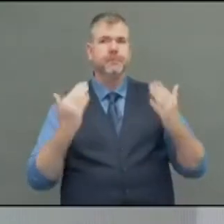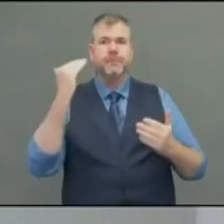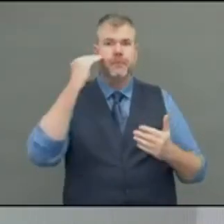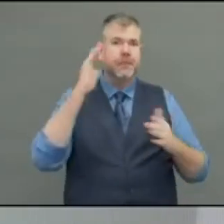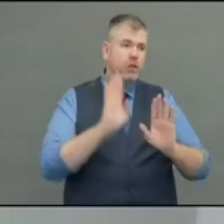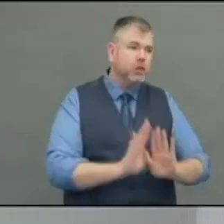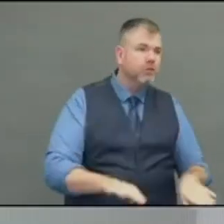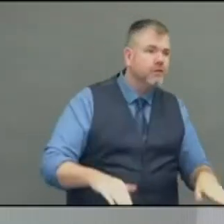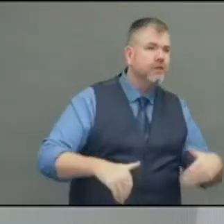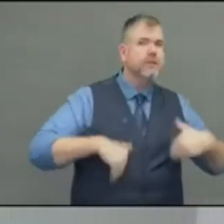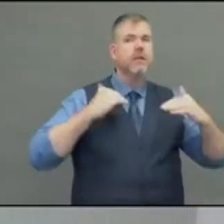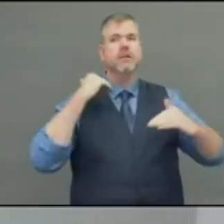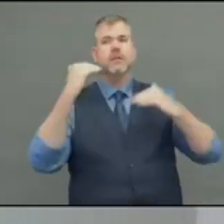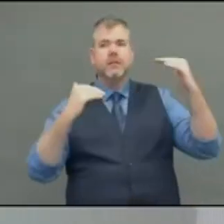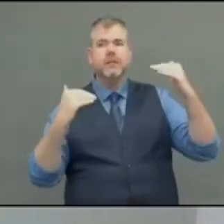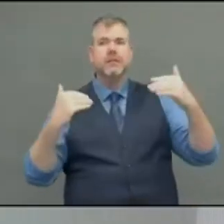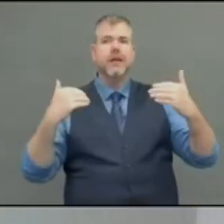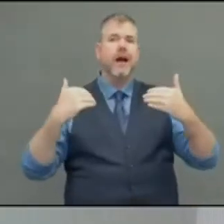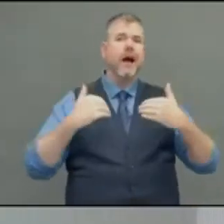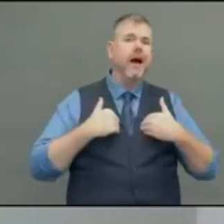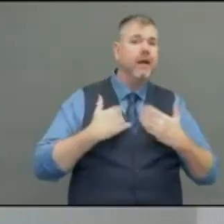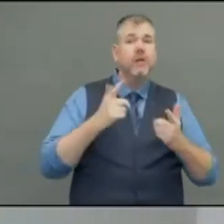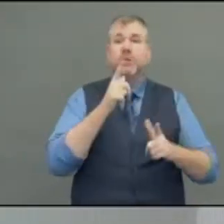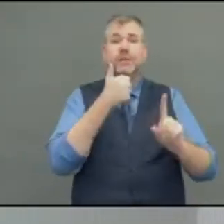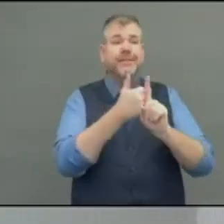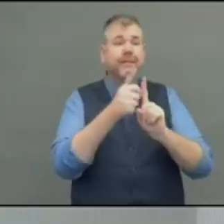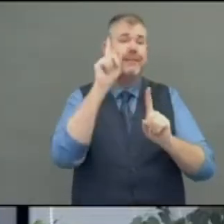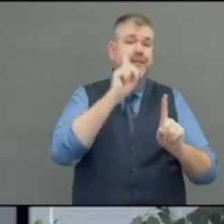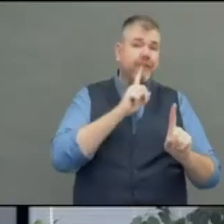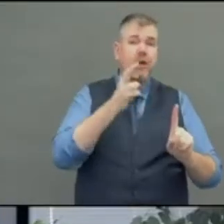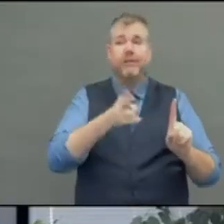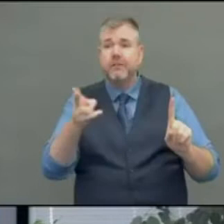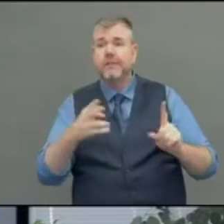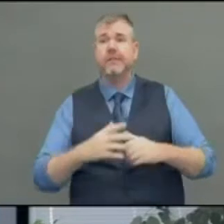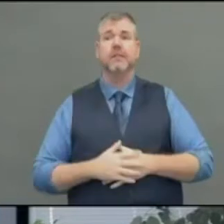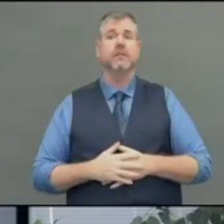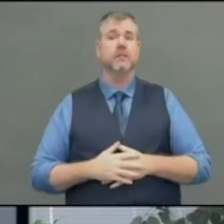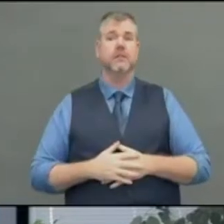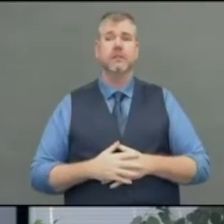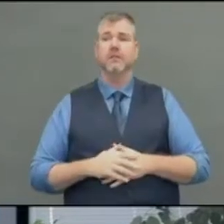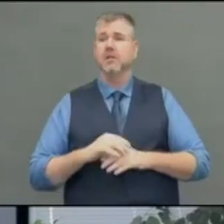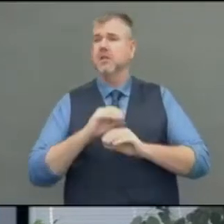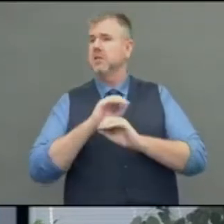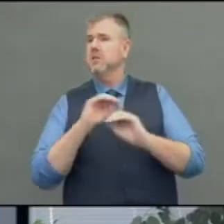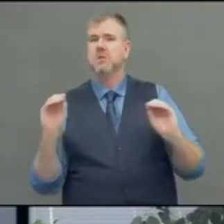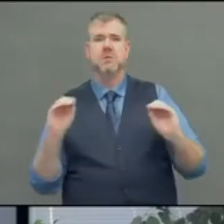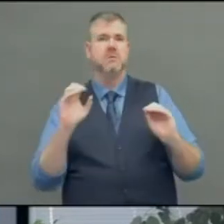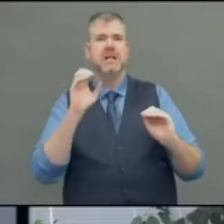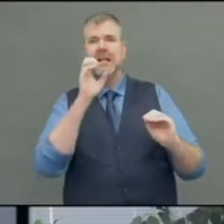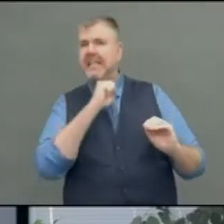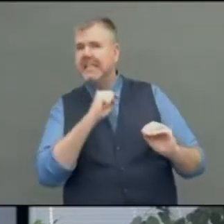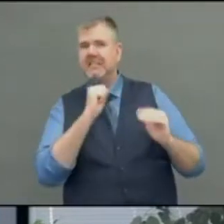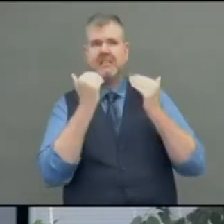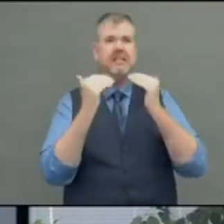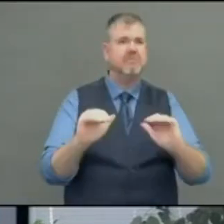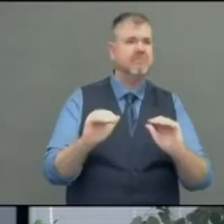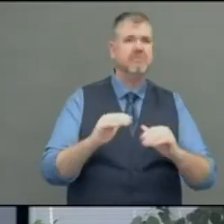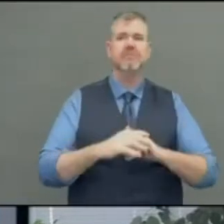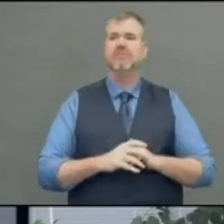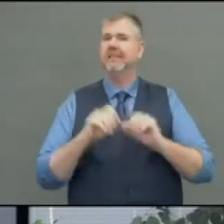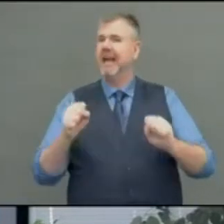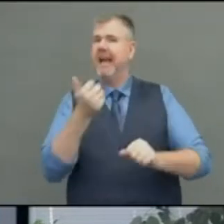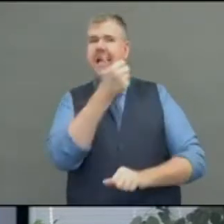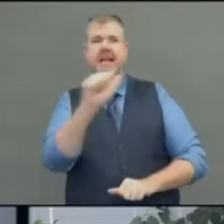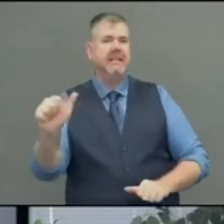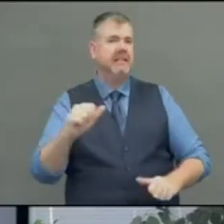reason, there are no age requirements. Great. And is there an income requirement? No income requirement either.